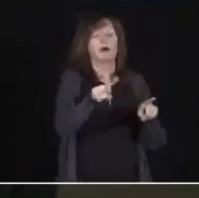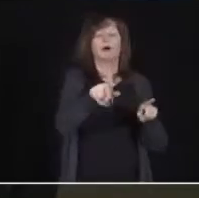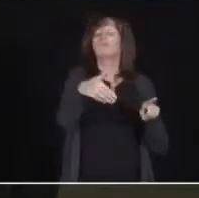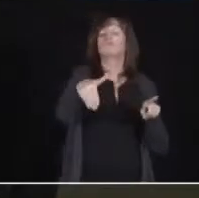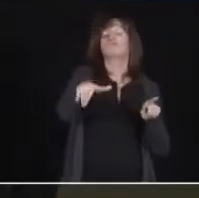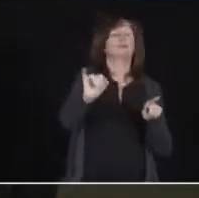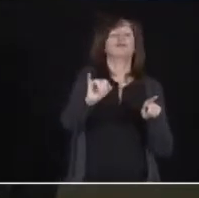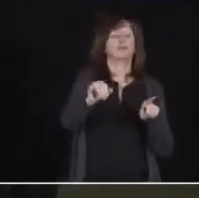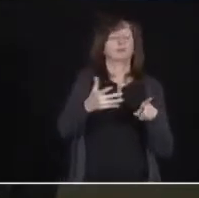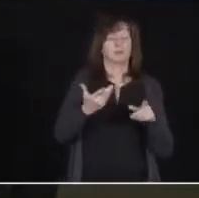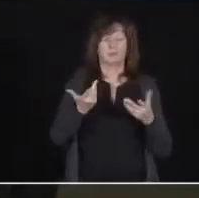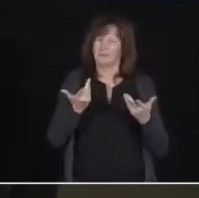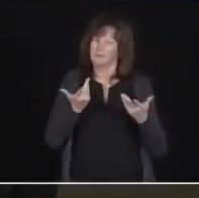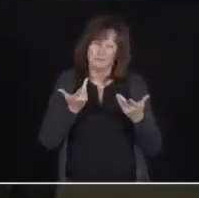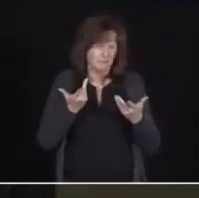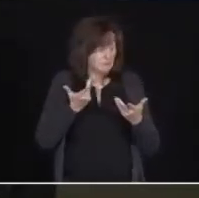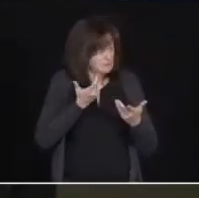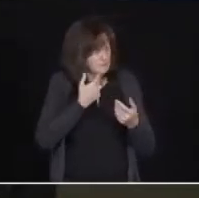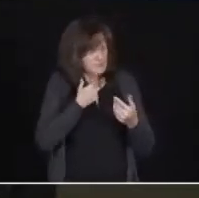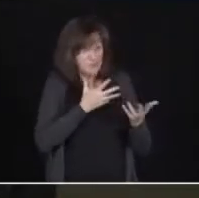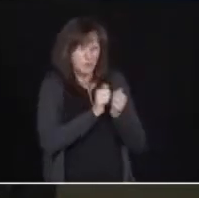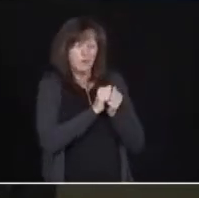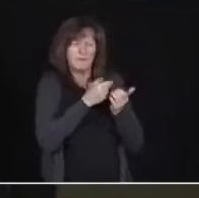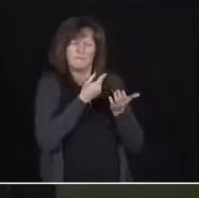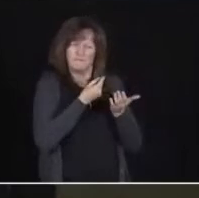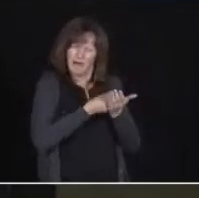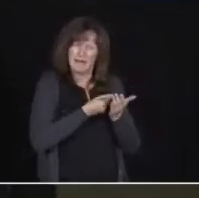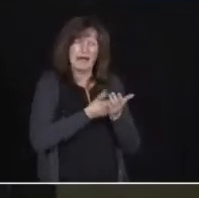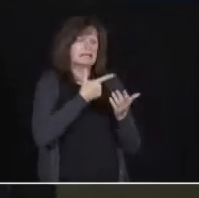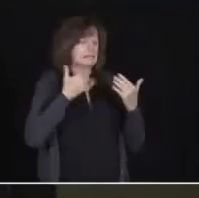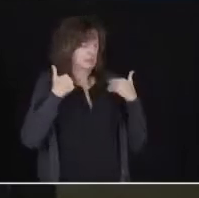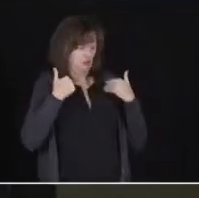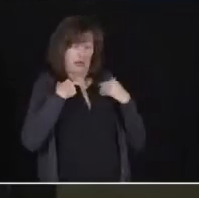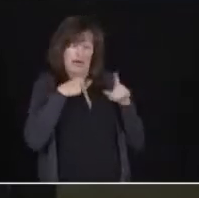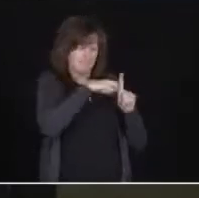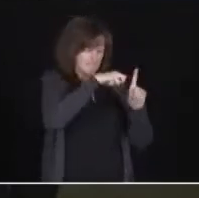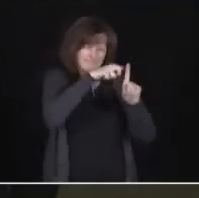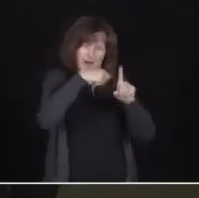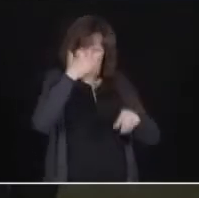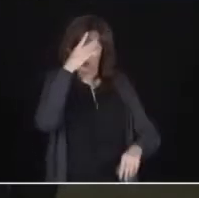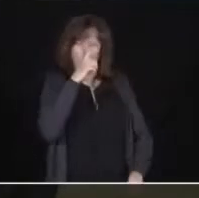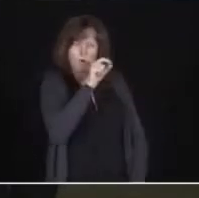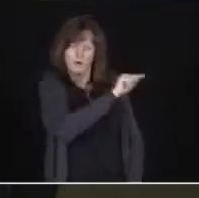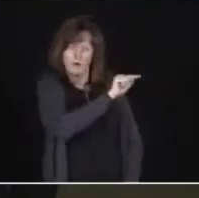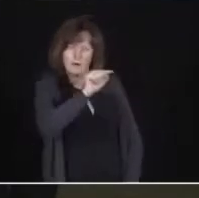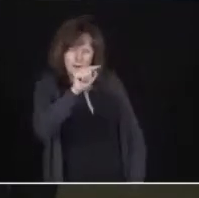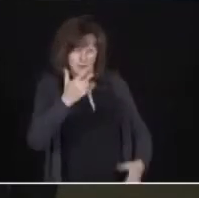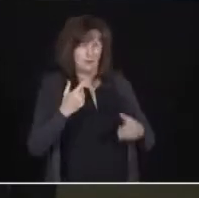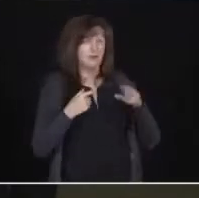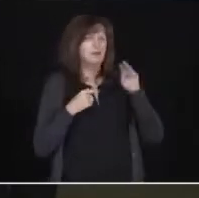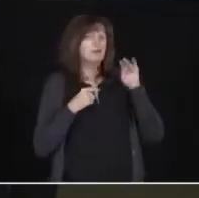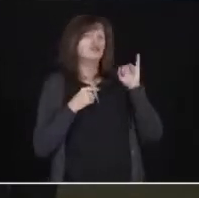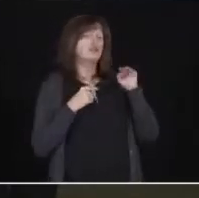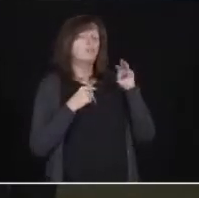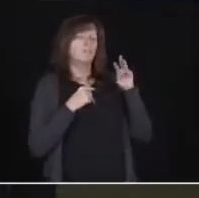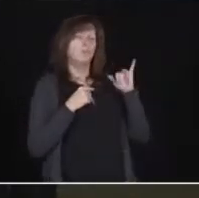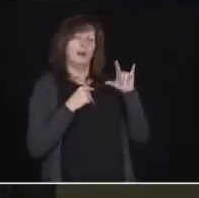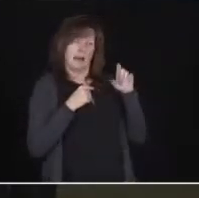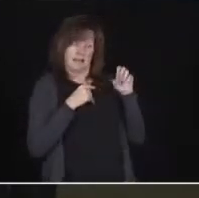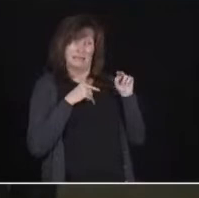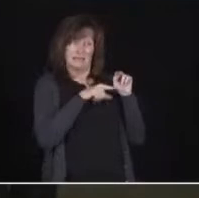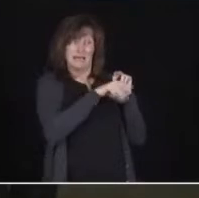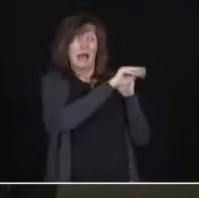minister, and I'm onto these guys. And as for Jim Wilson, this guy has political will. I can assure you